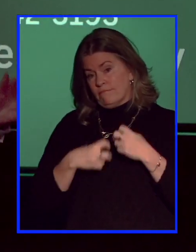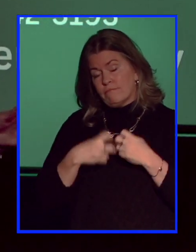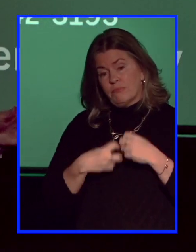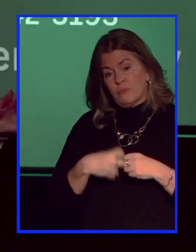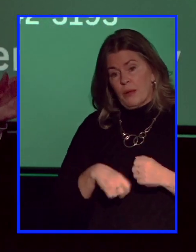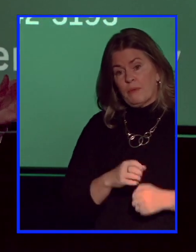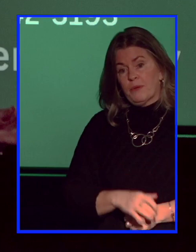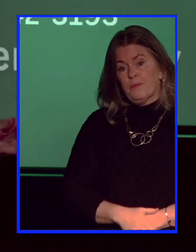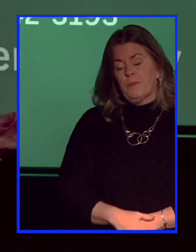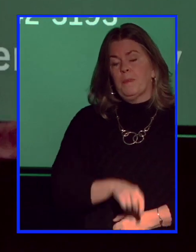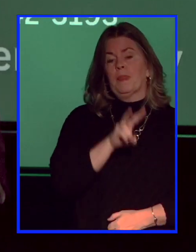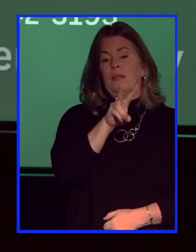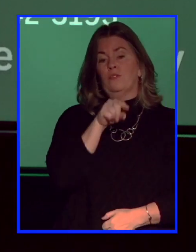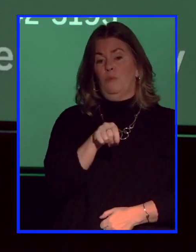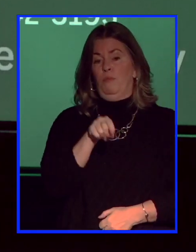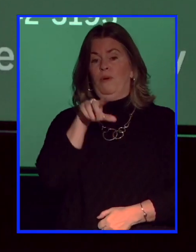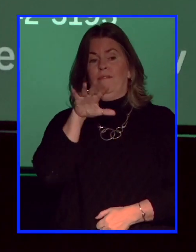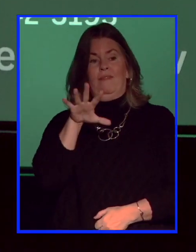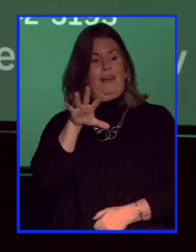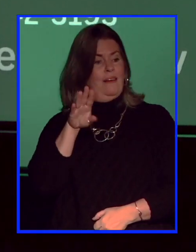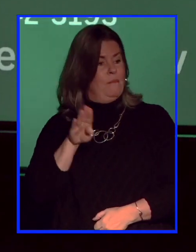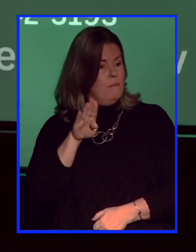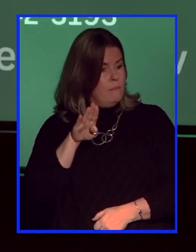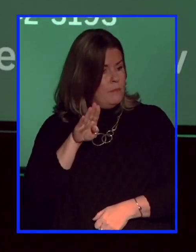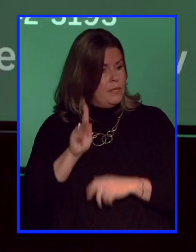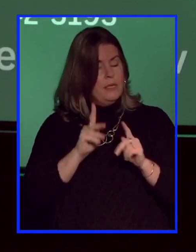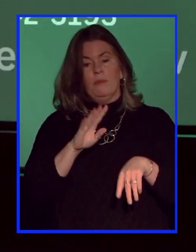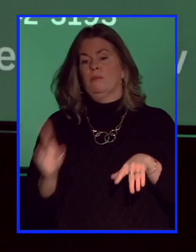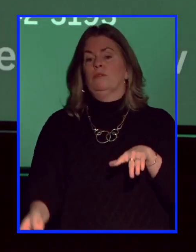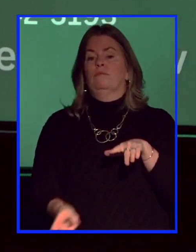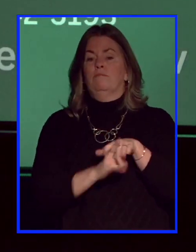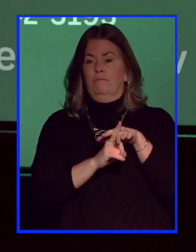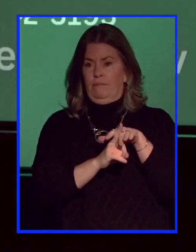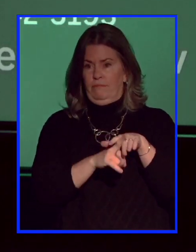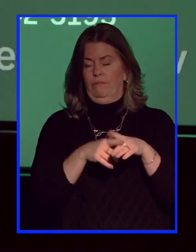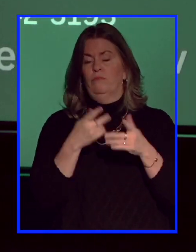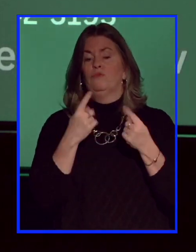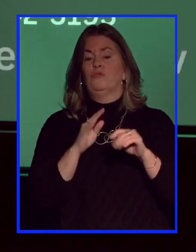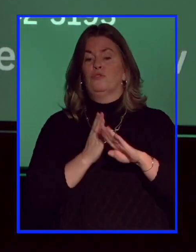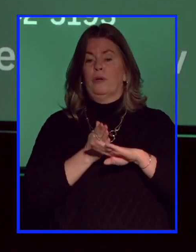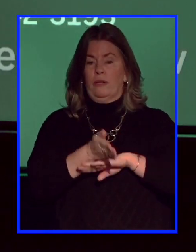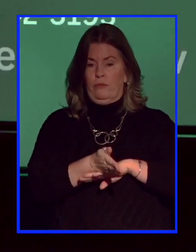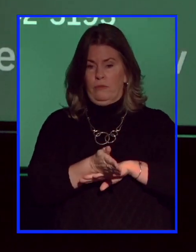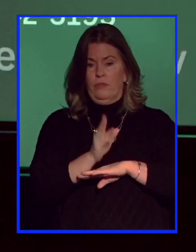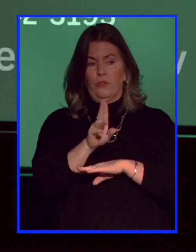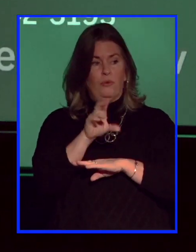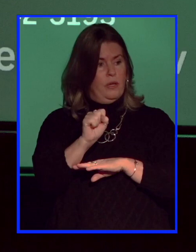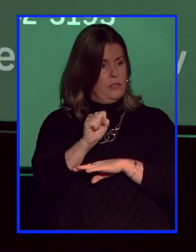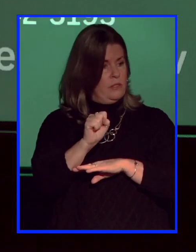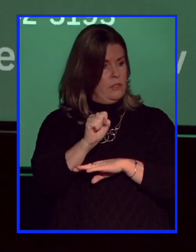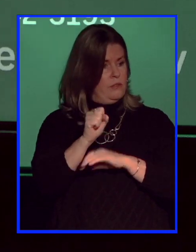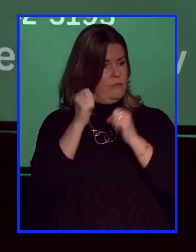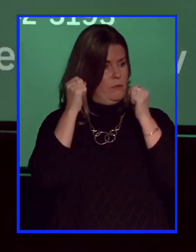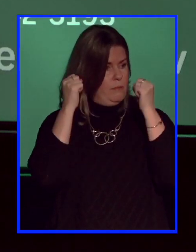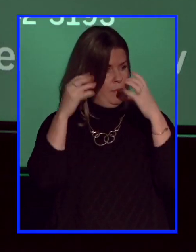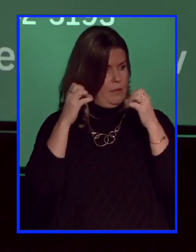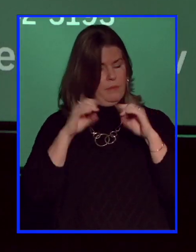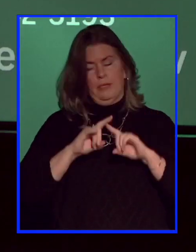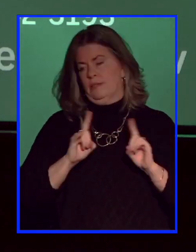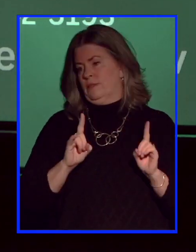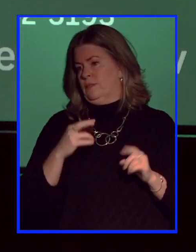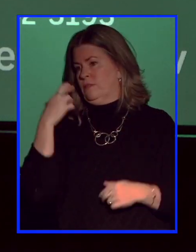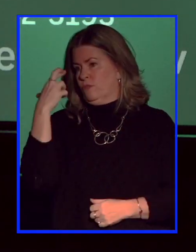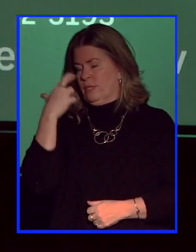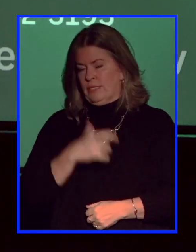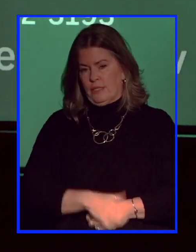Okay, 2.5 million people showed up. Trying to come into the United States for all different kinds of reasons.